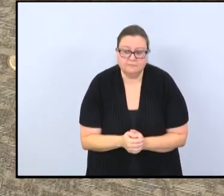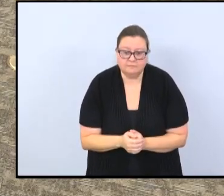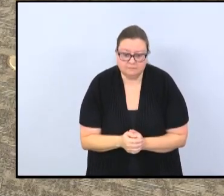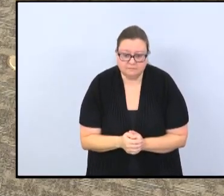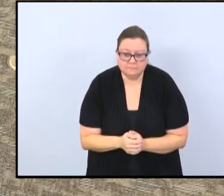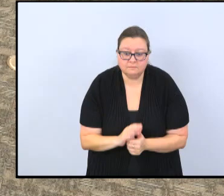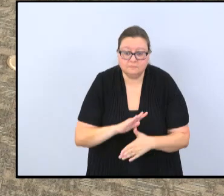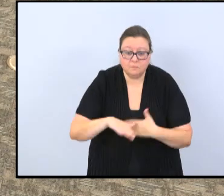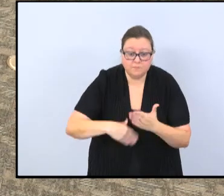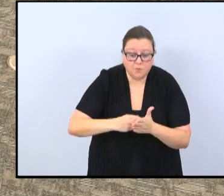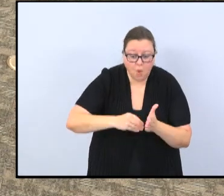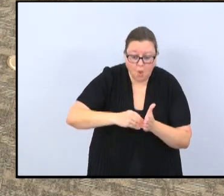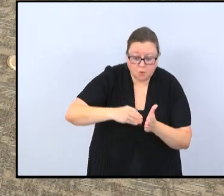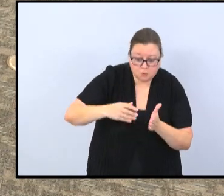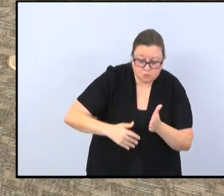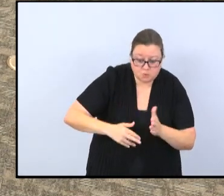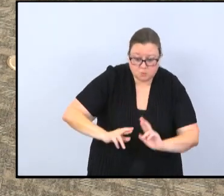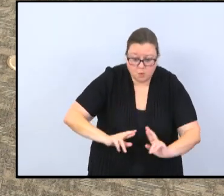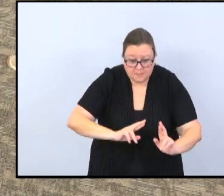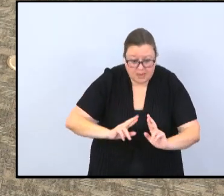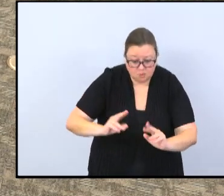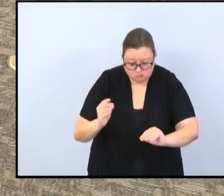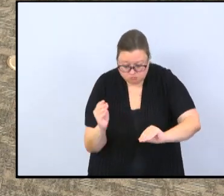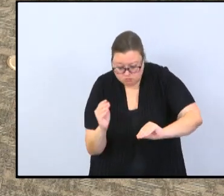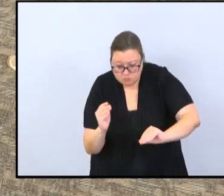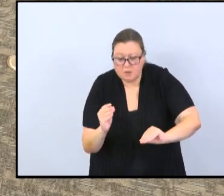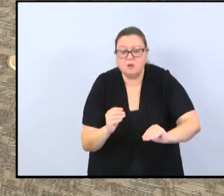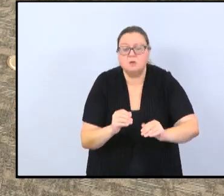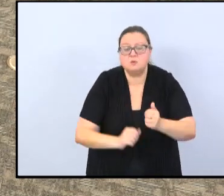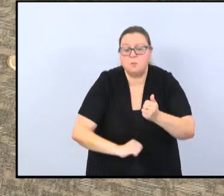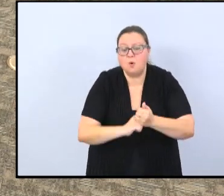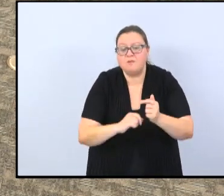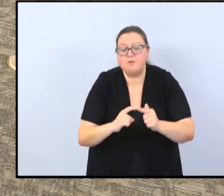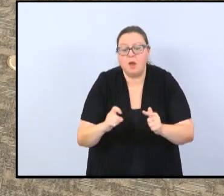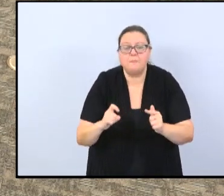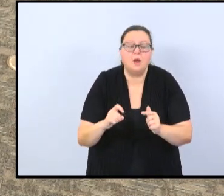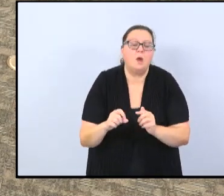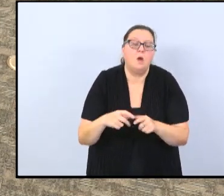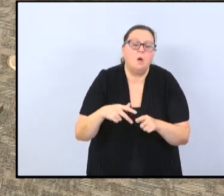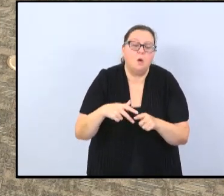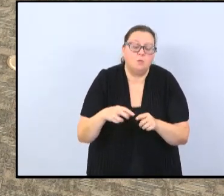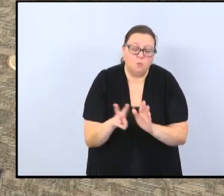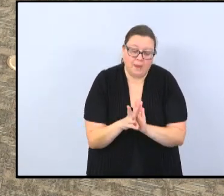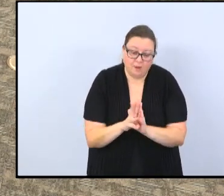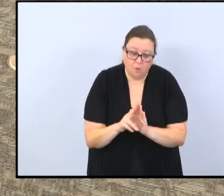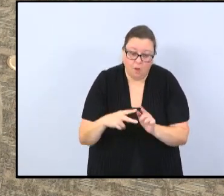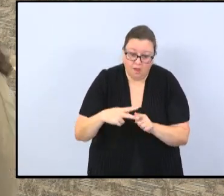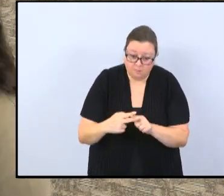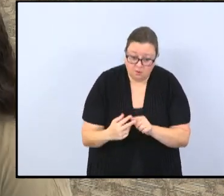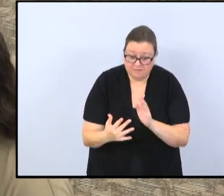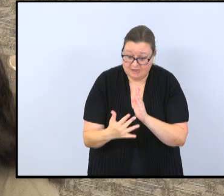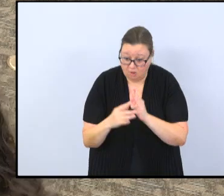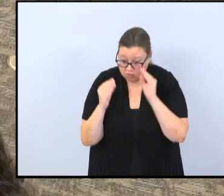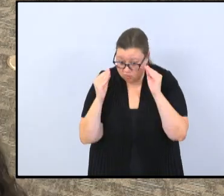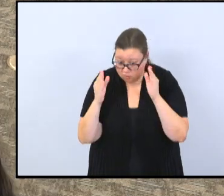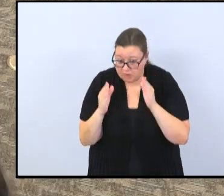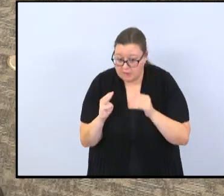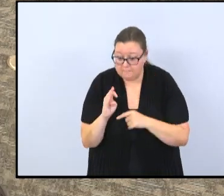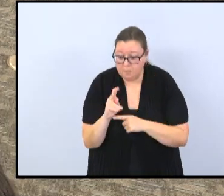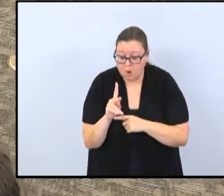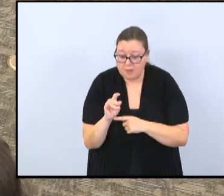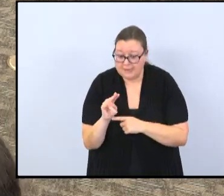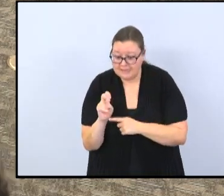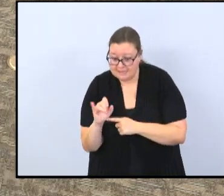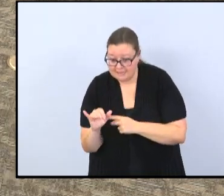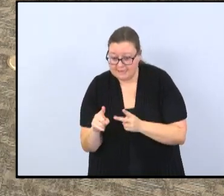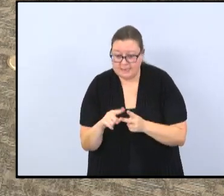All of these students were prepared and supported by Waco High Automotive Technology instructor Mark Penny and Milton Campos,